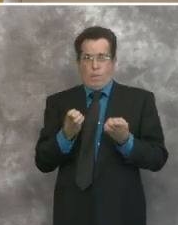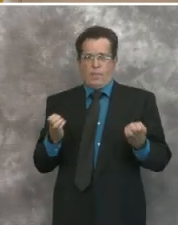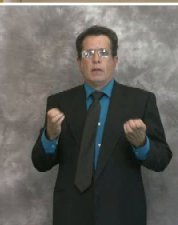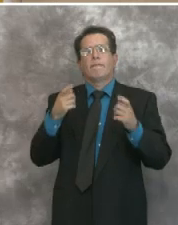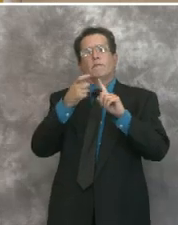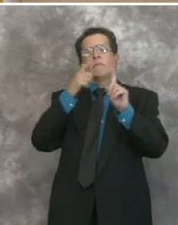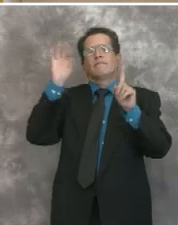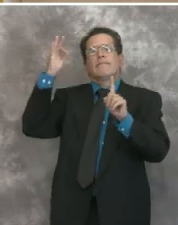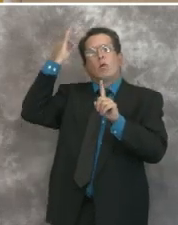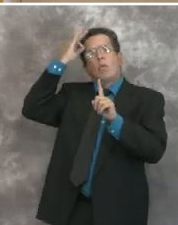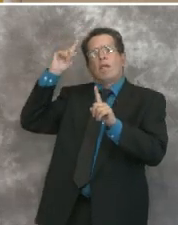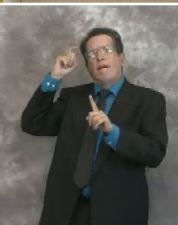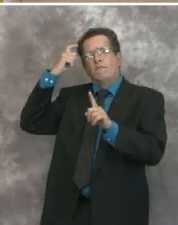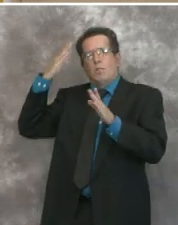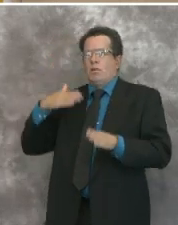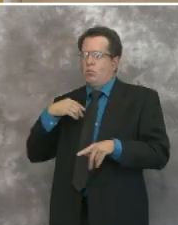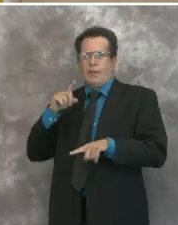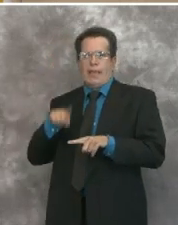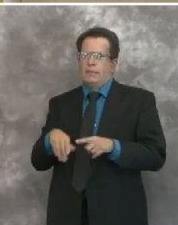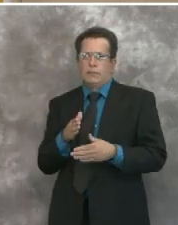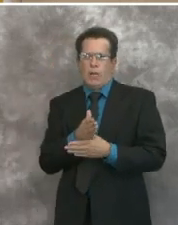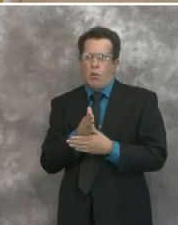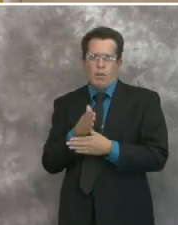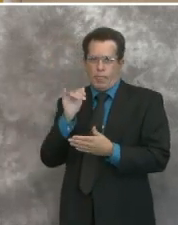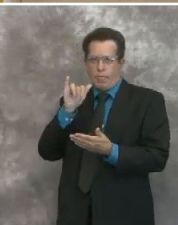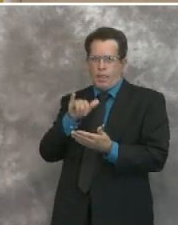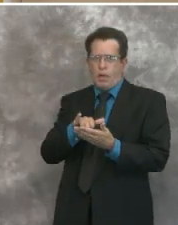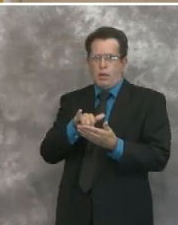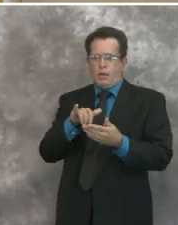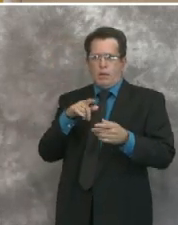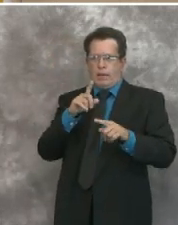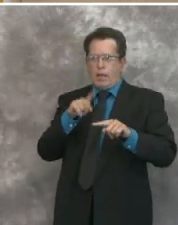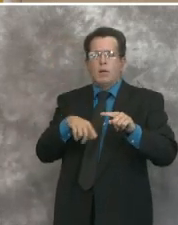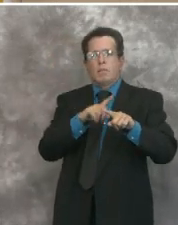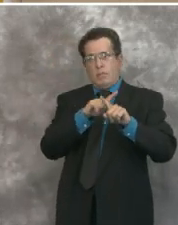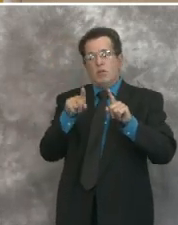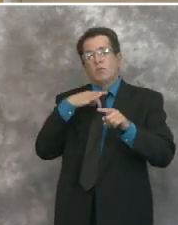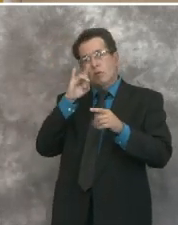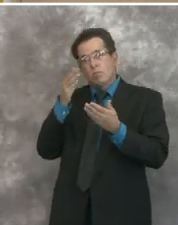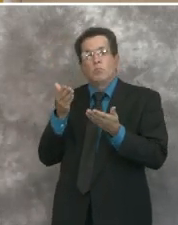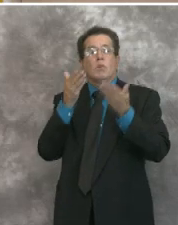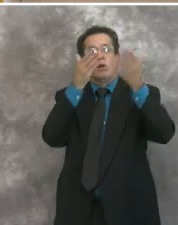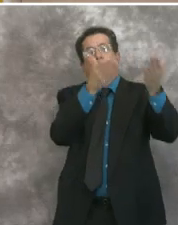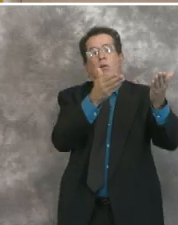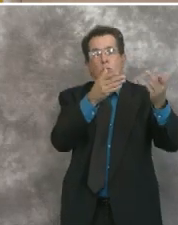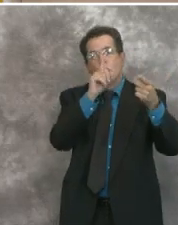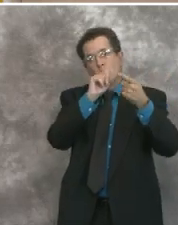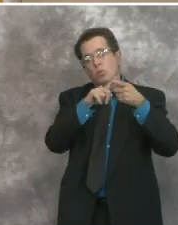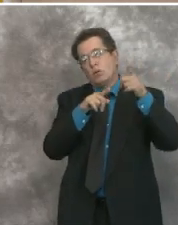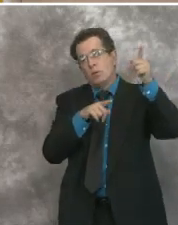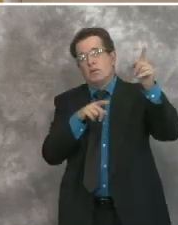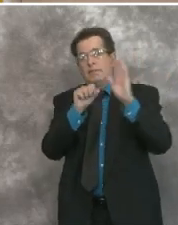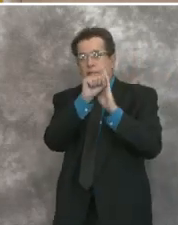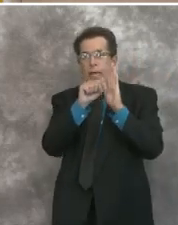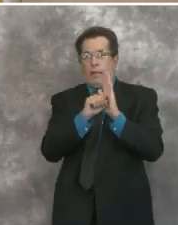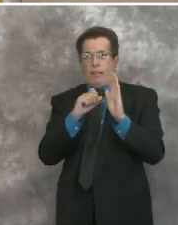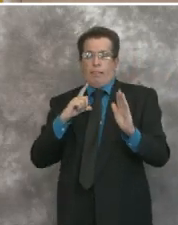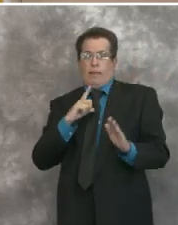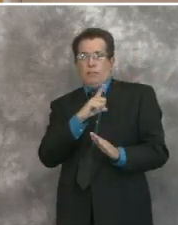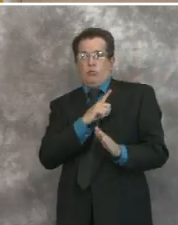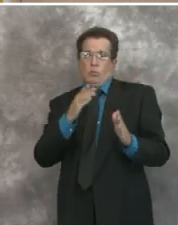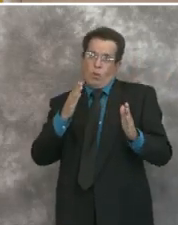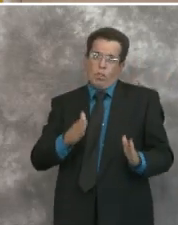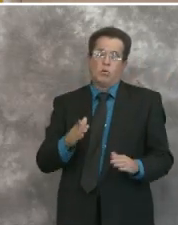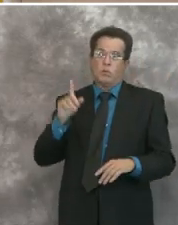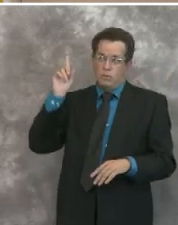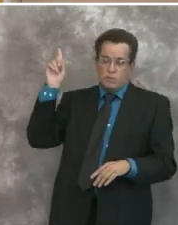federal government, and we cannot share that. We have brought the issue at the border to the attention of our state legislature